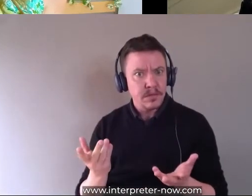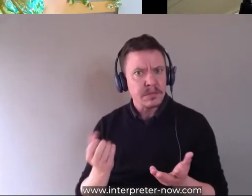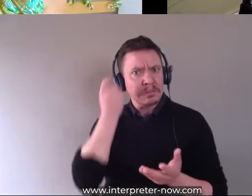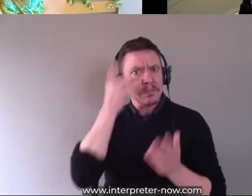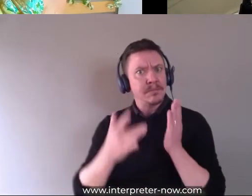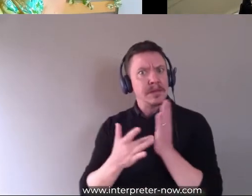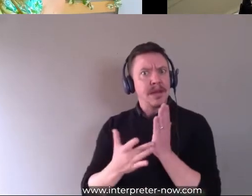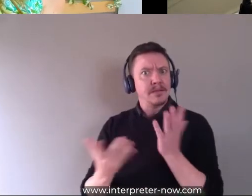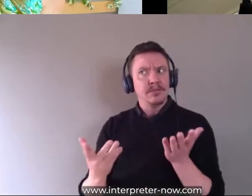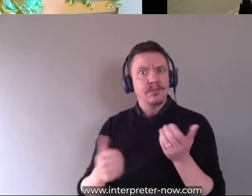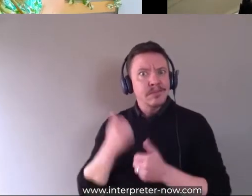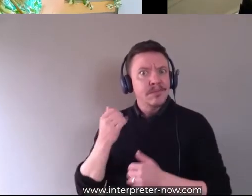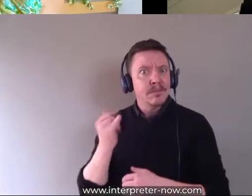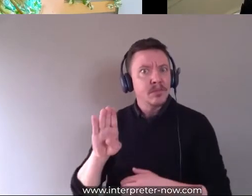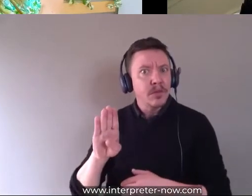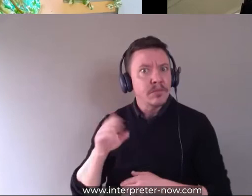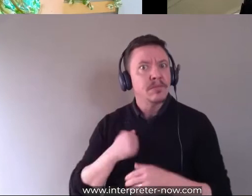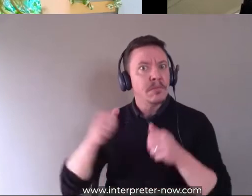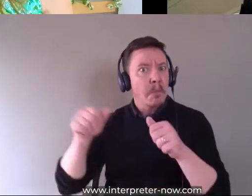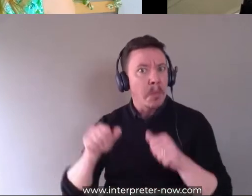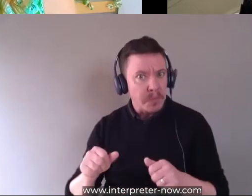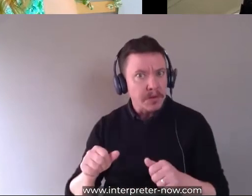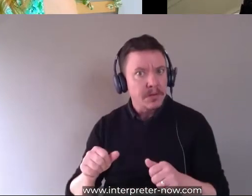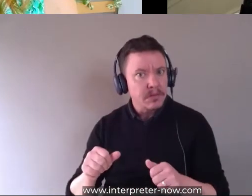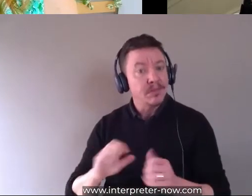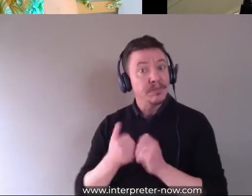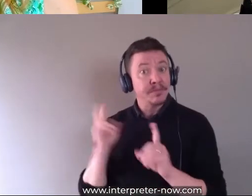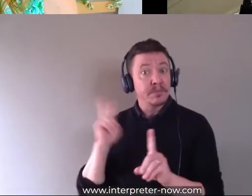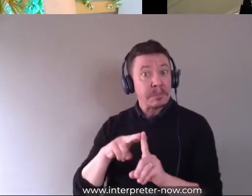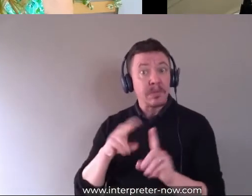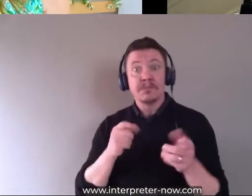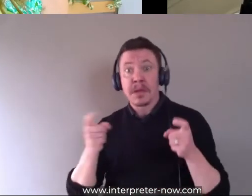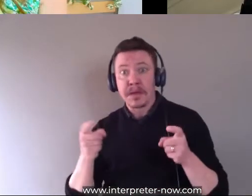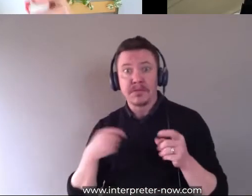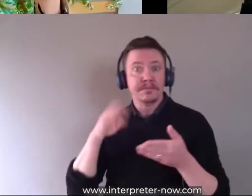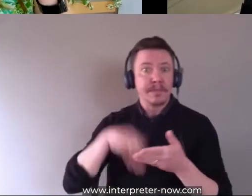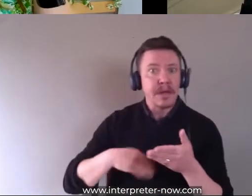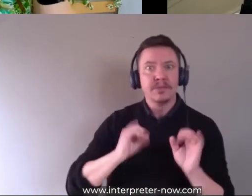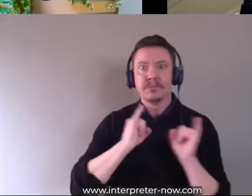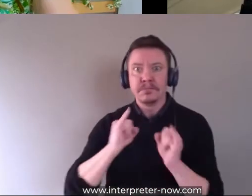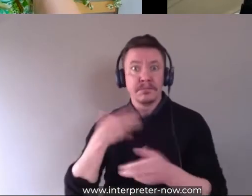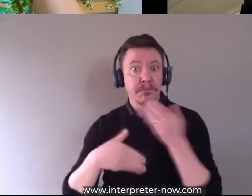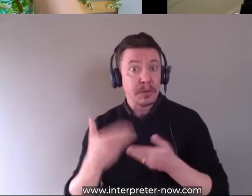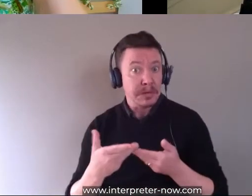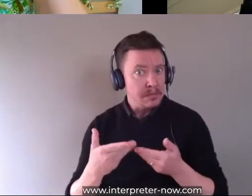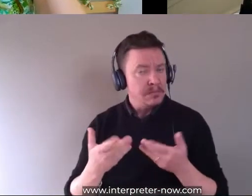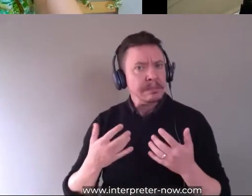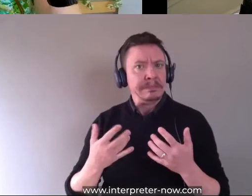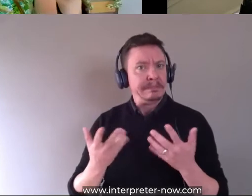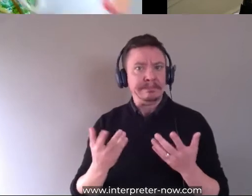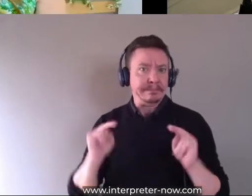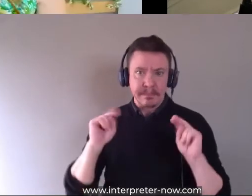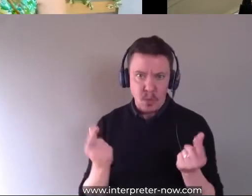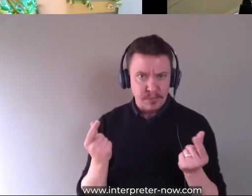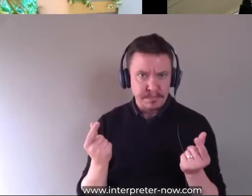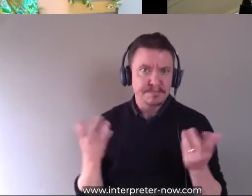most jobs are posted. Now how those applications are managed and handled and the interview processes still leave